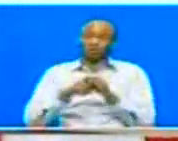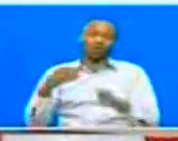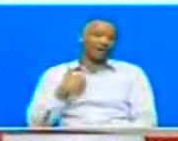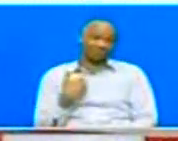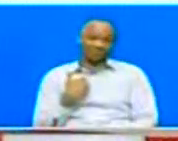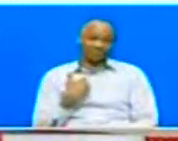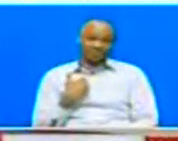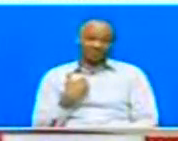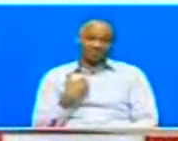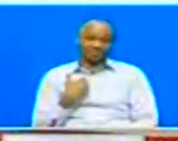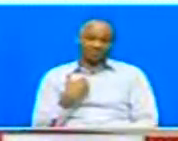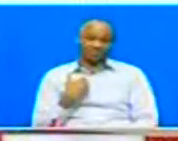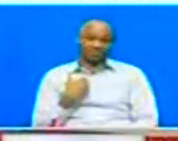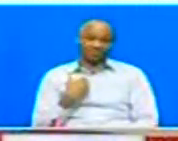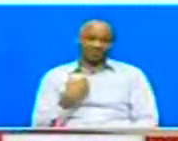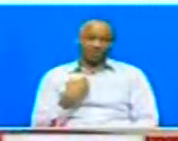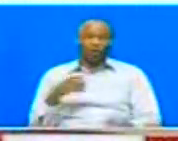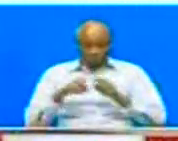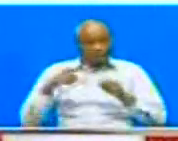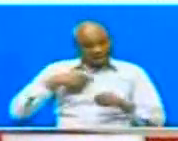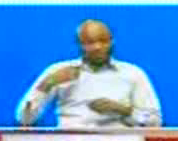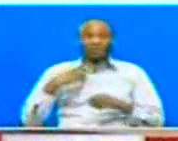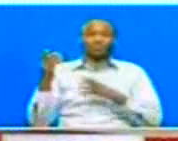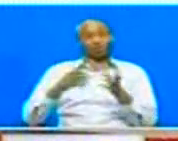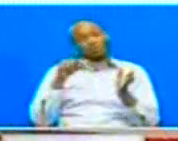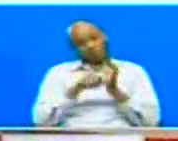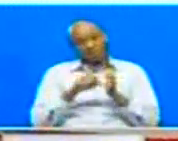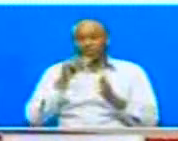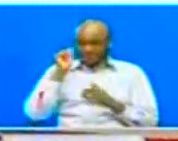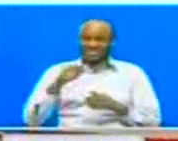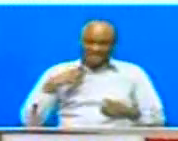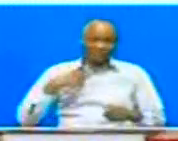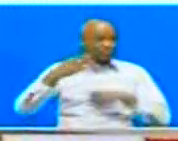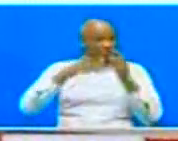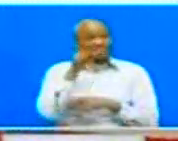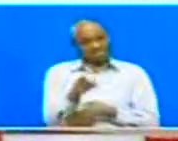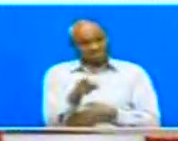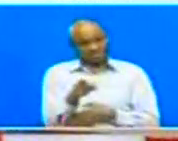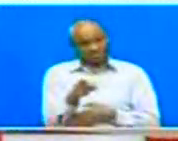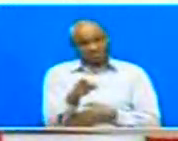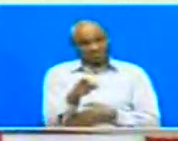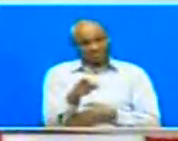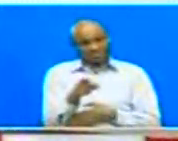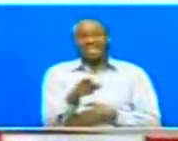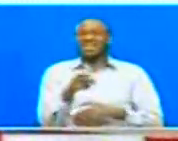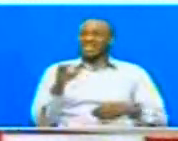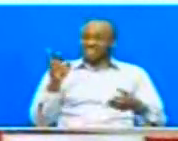have incapacitated the Kenya government, to be able to do RSD processes, refugee